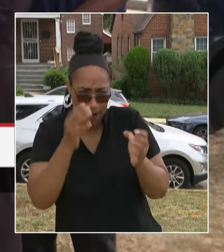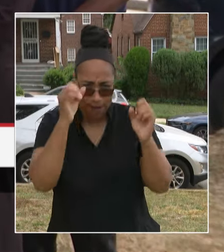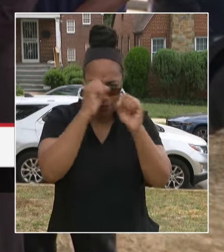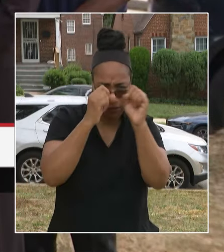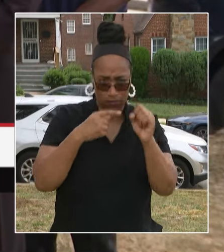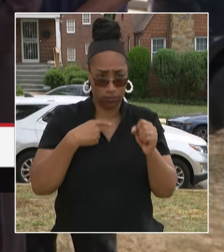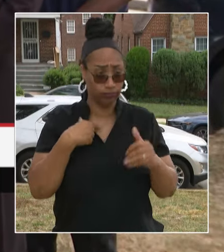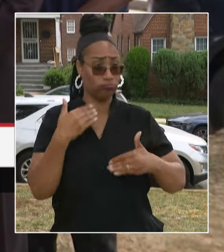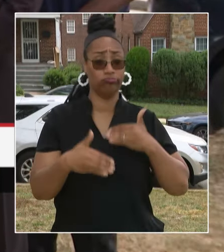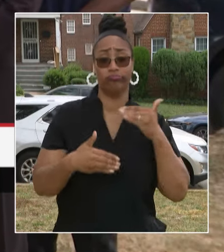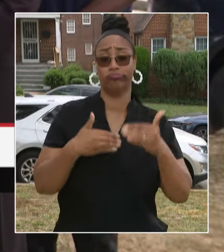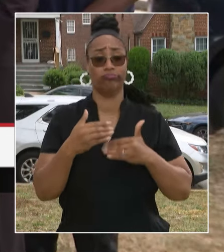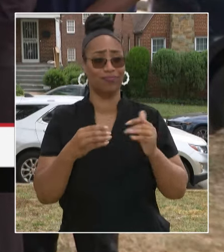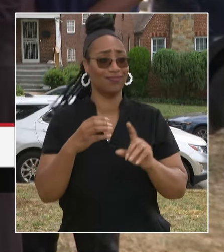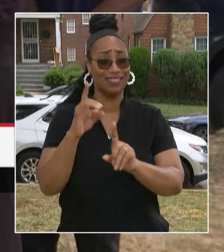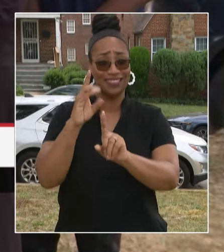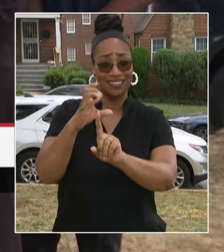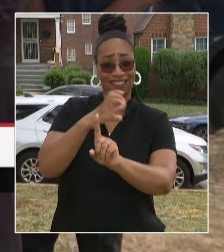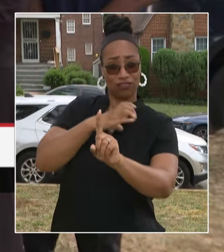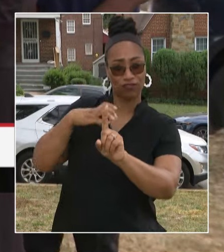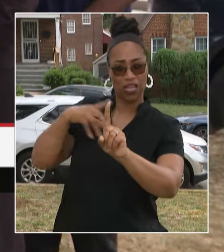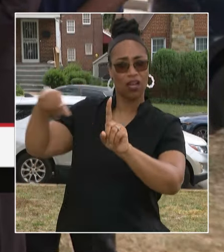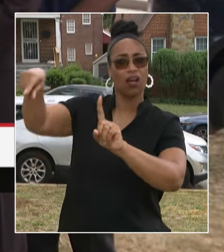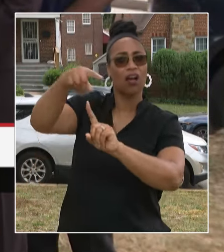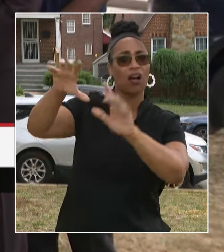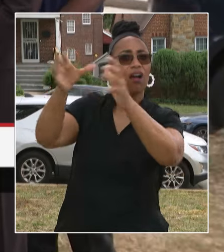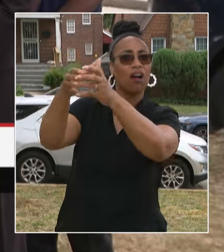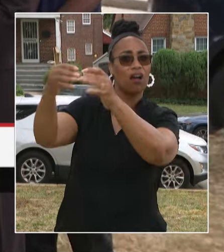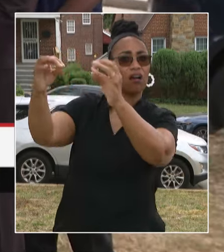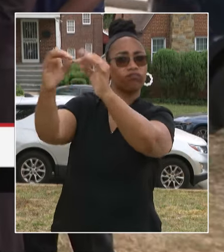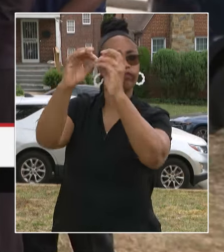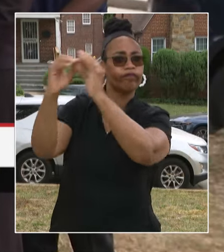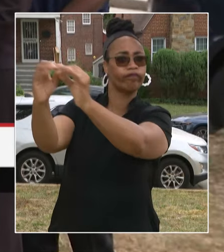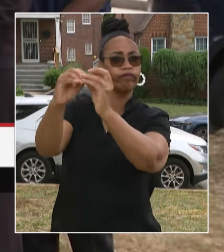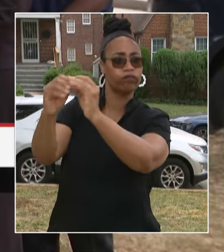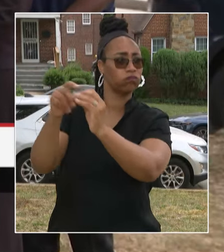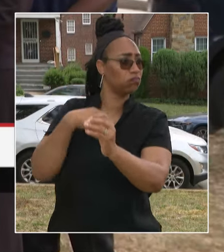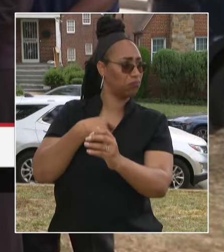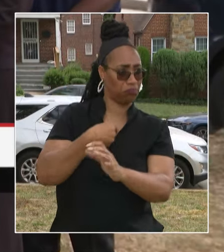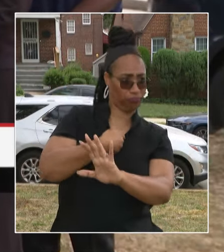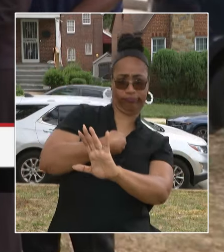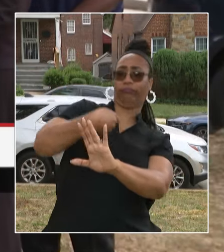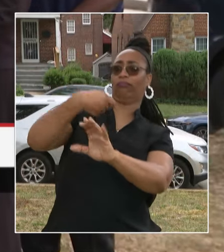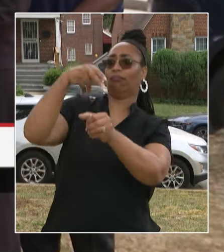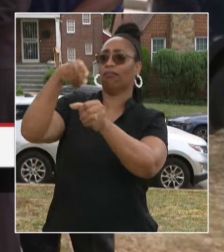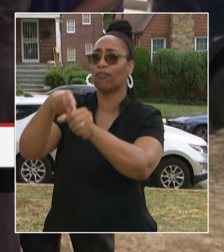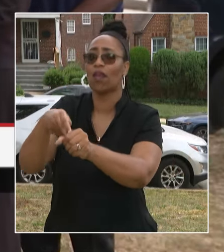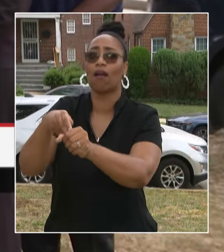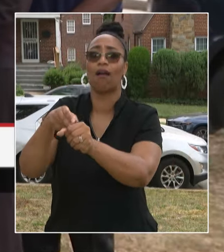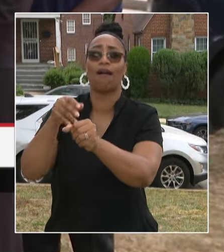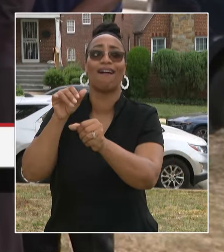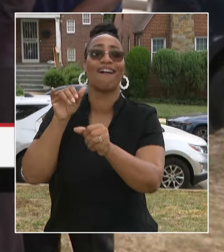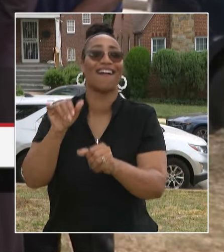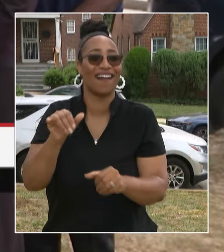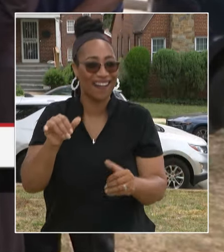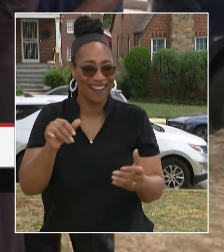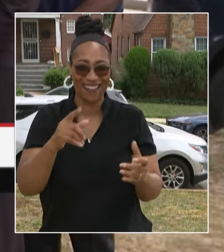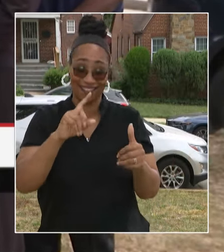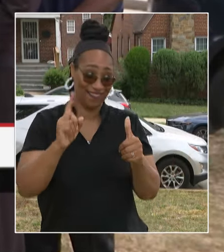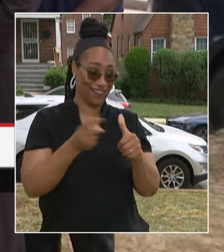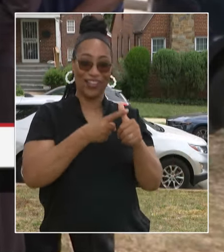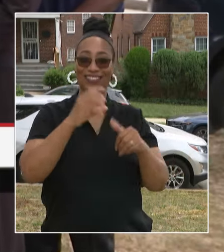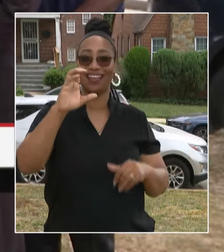through a thing where we put together, and working with them, we had to get the legislature to establish the first cadet program in the country.